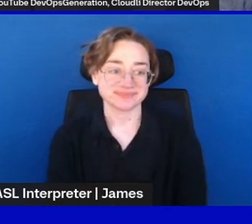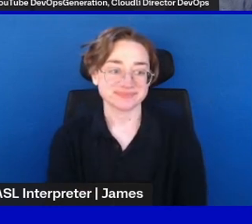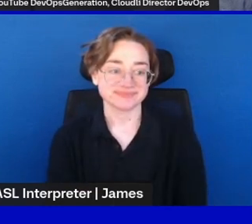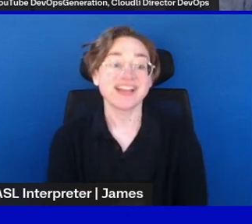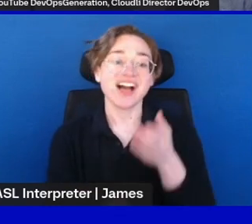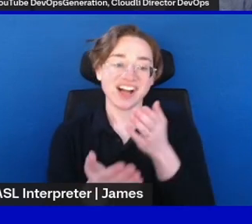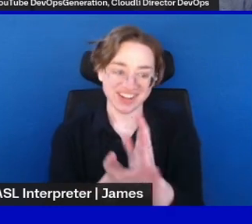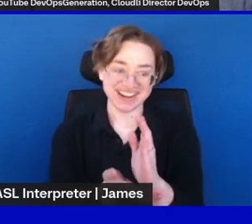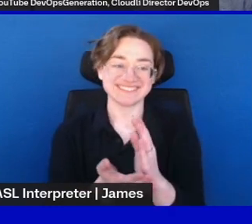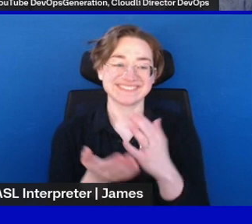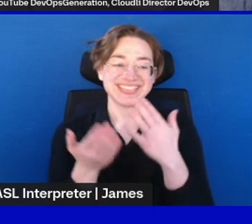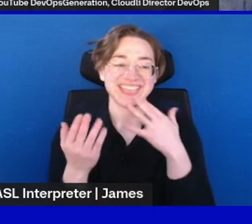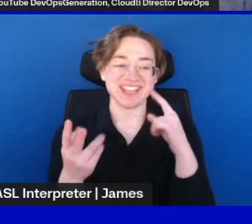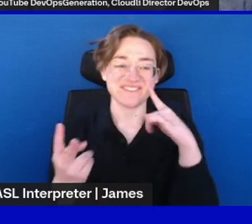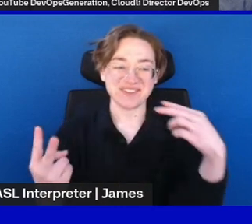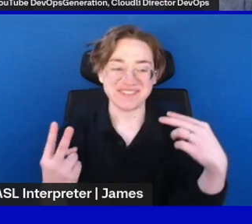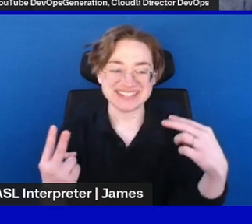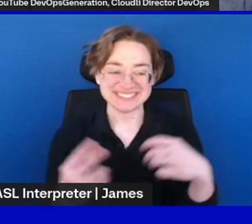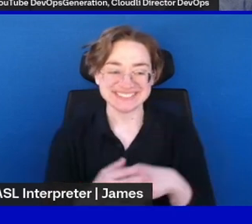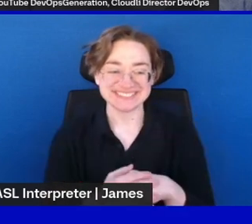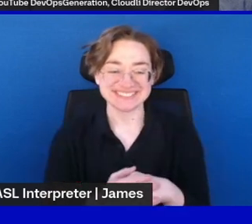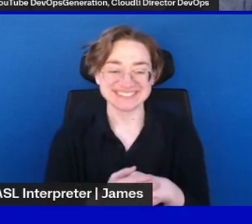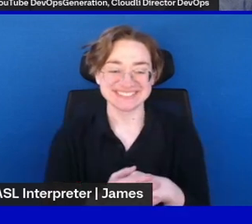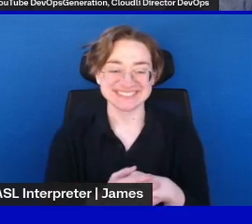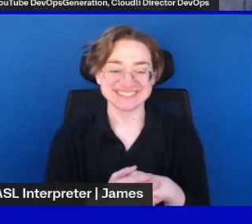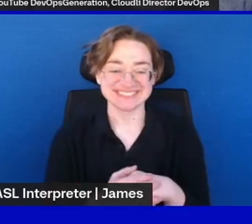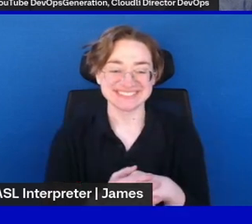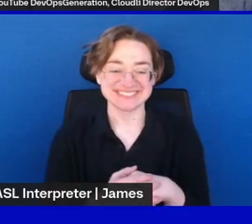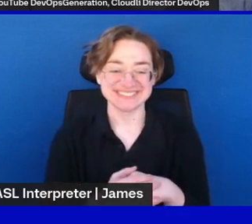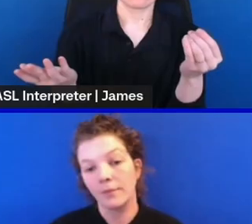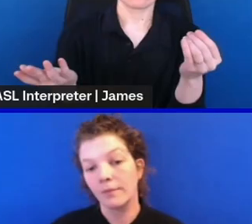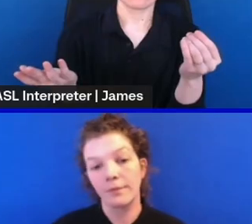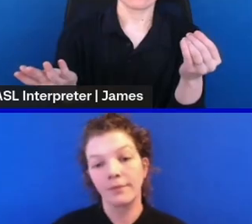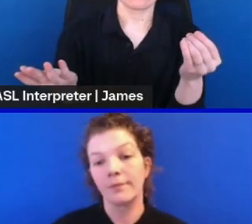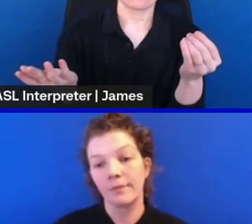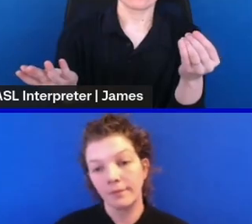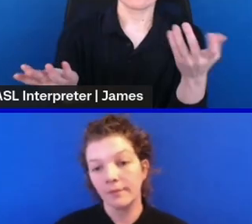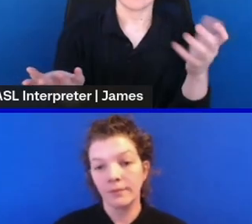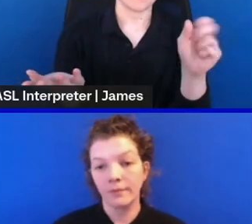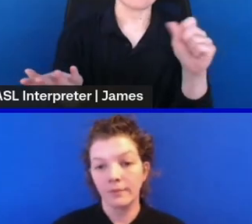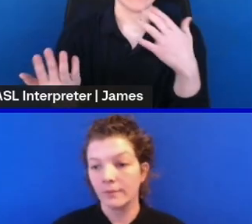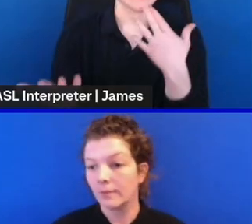All right. Thank you for watching. Be sure to check out my YouTube channel. Yeah, thank you.